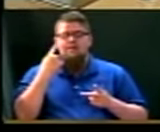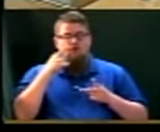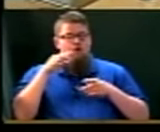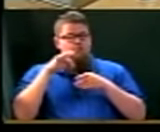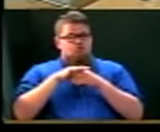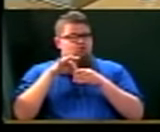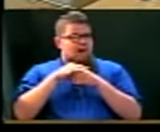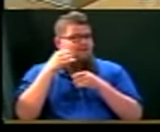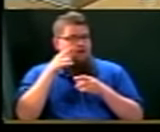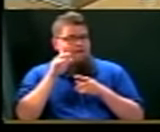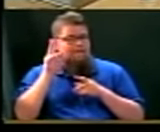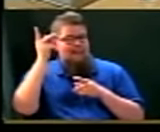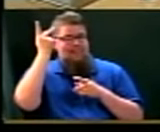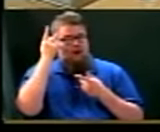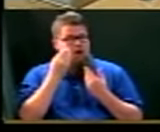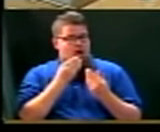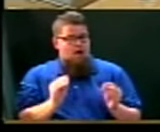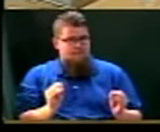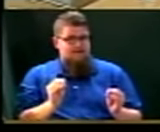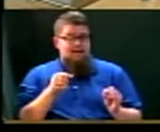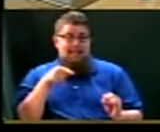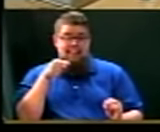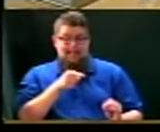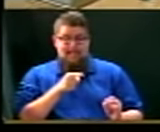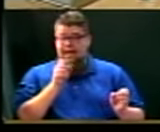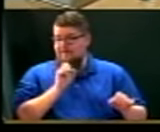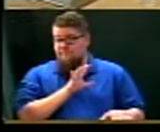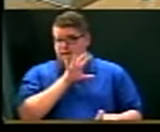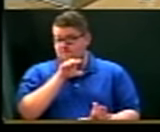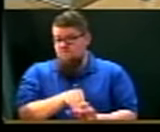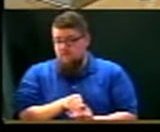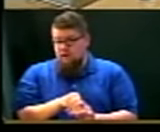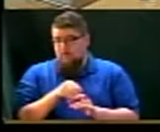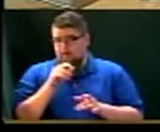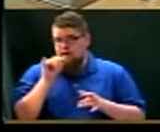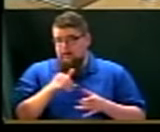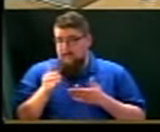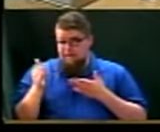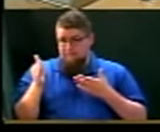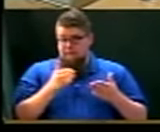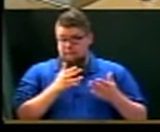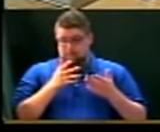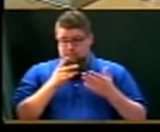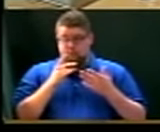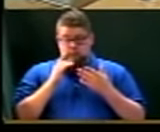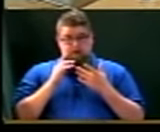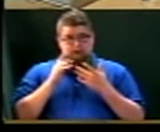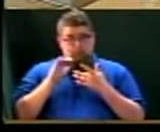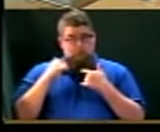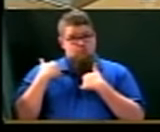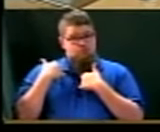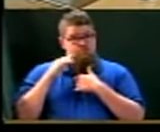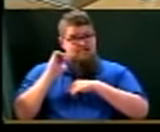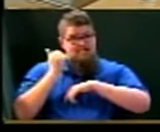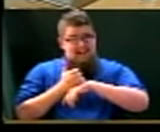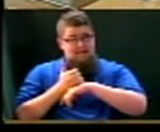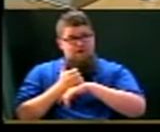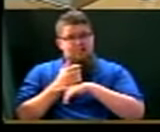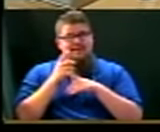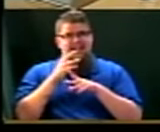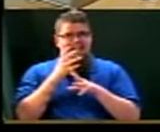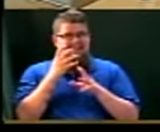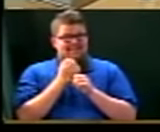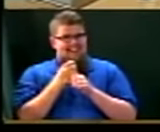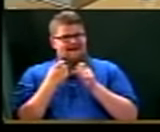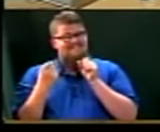office who might have something to do with the plan once it was in place to get their feedback.